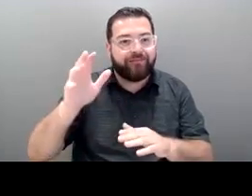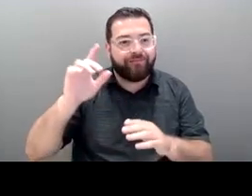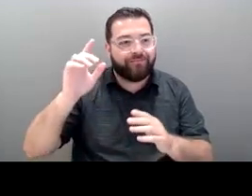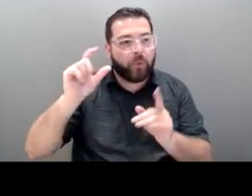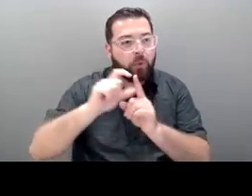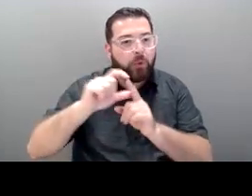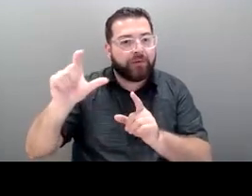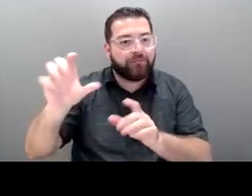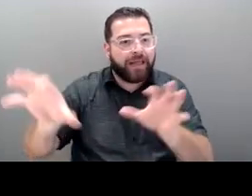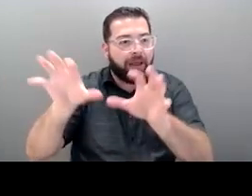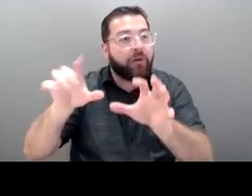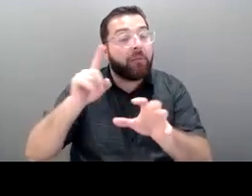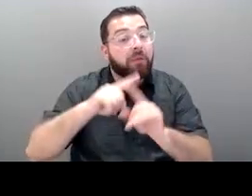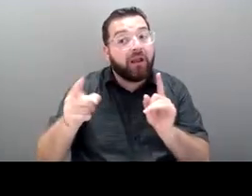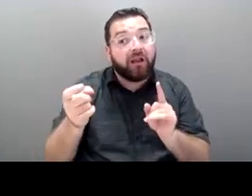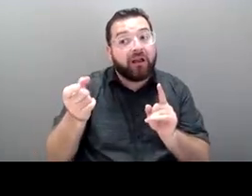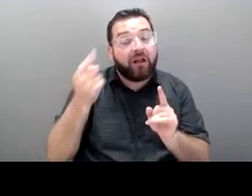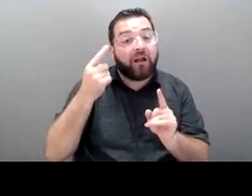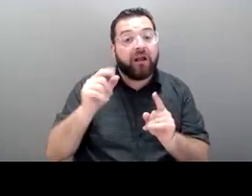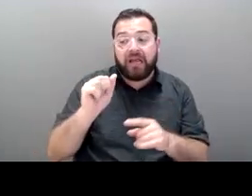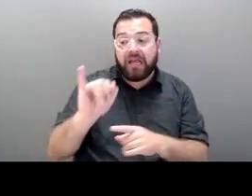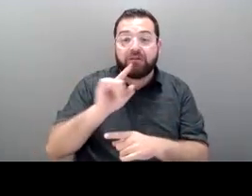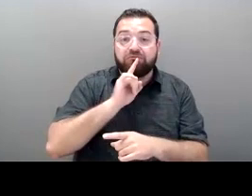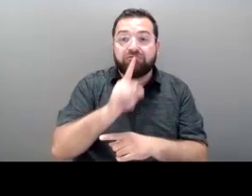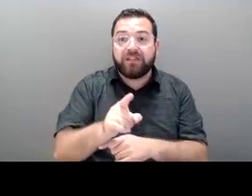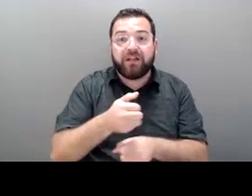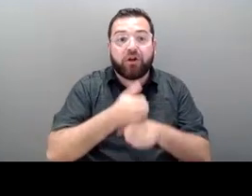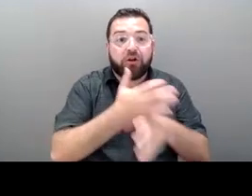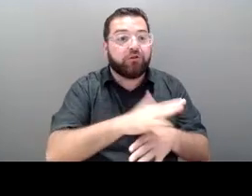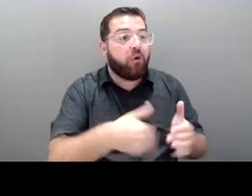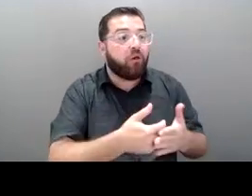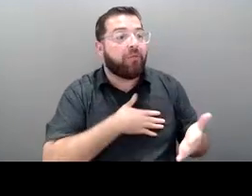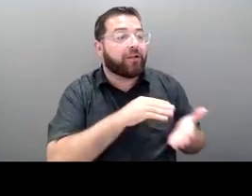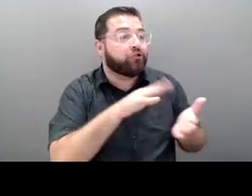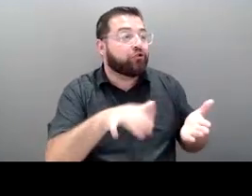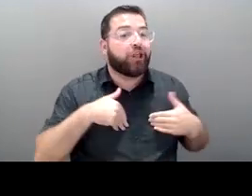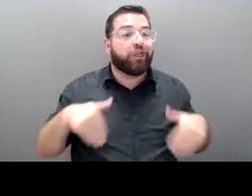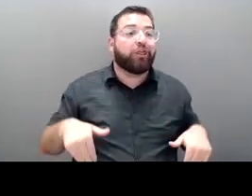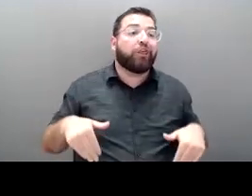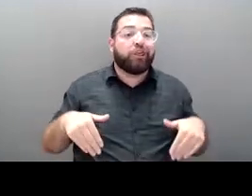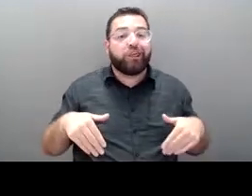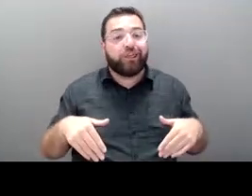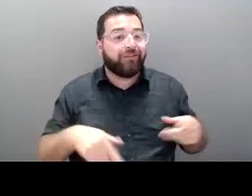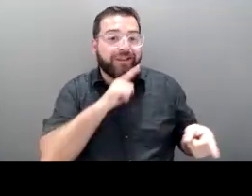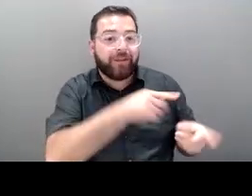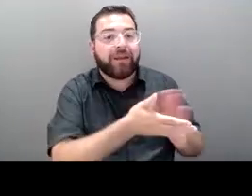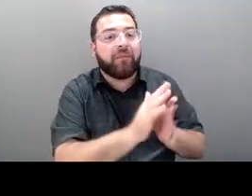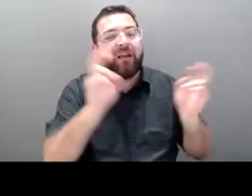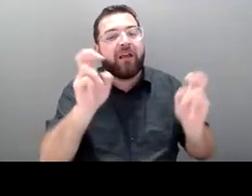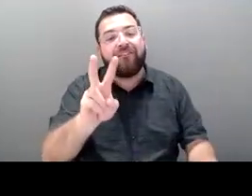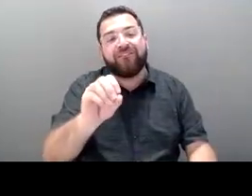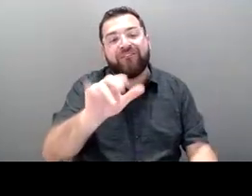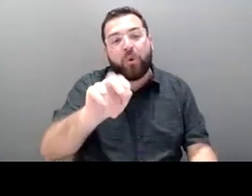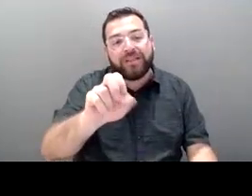is doing is rendering all of my students voiceless. Like they're all really becoming voiceless. They don't know their